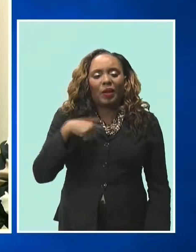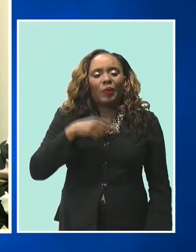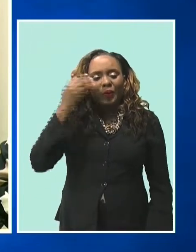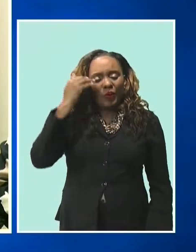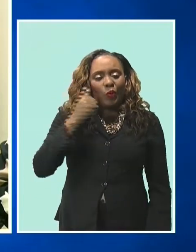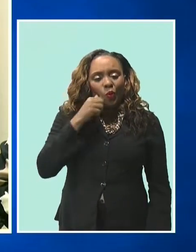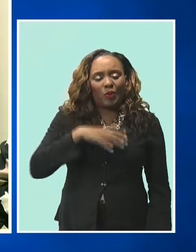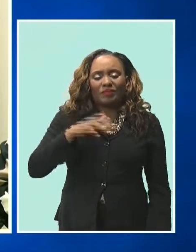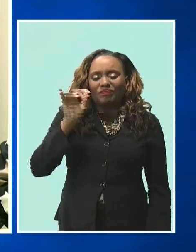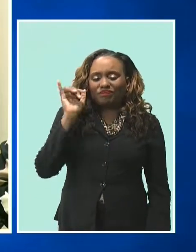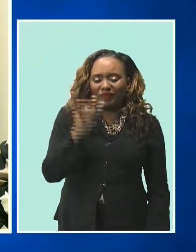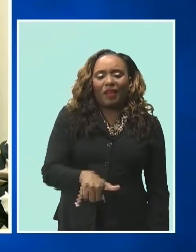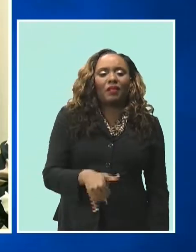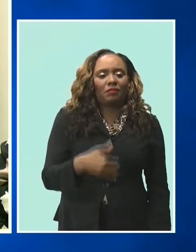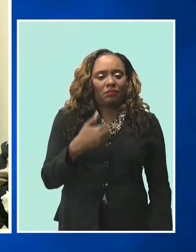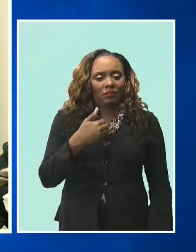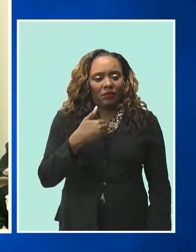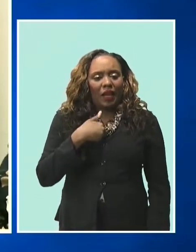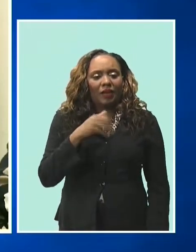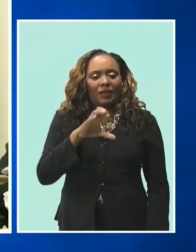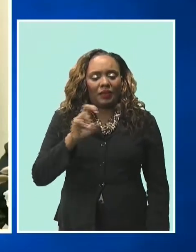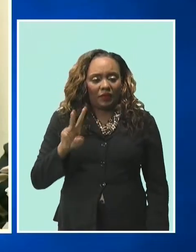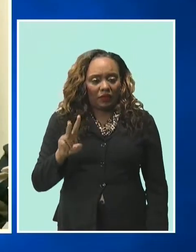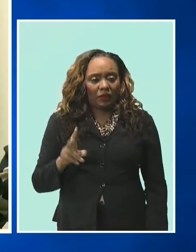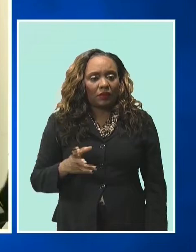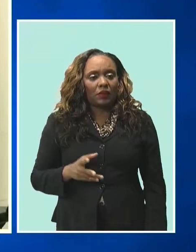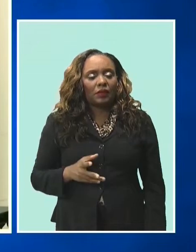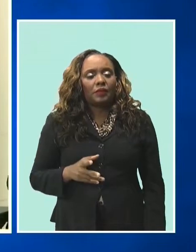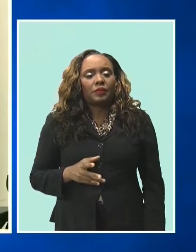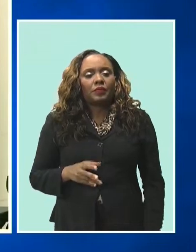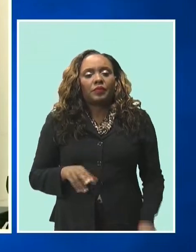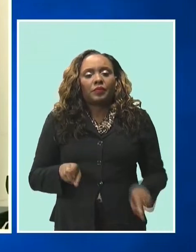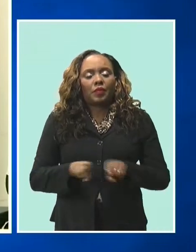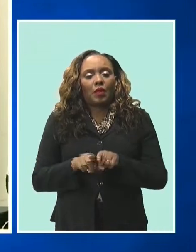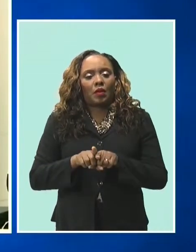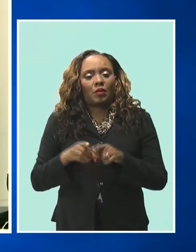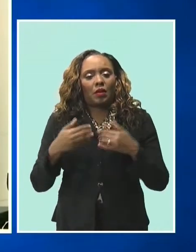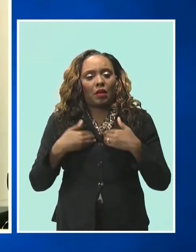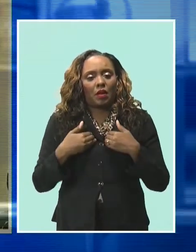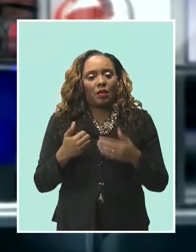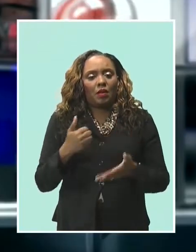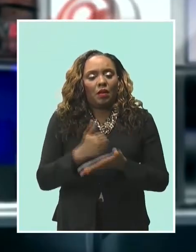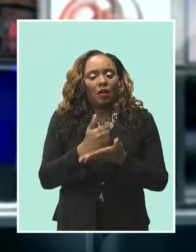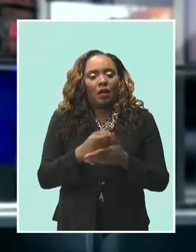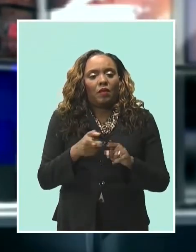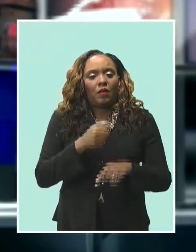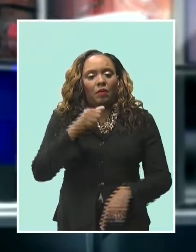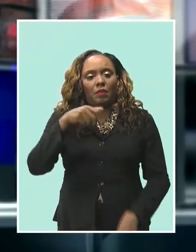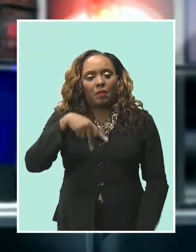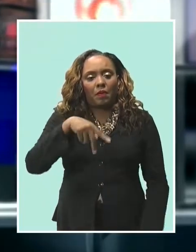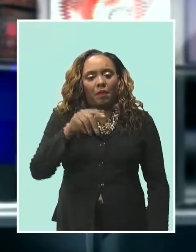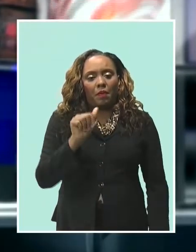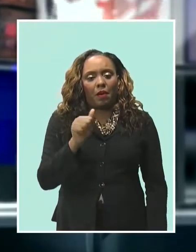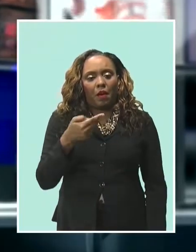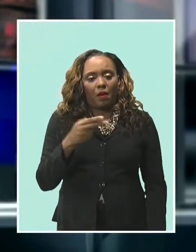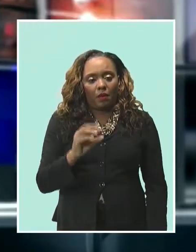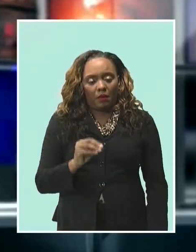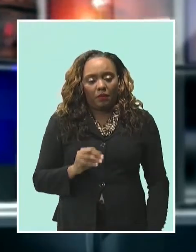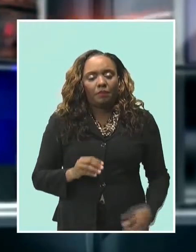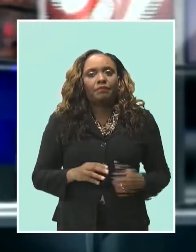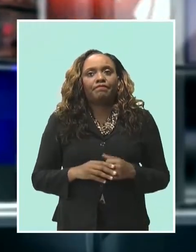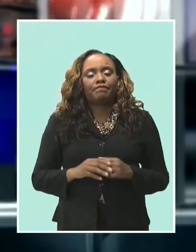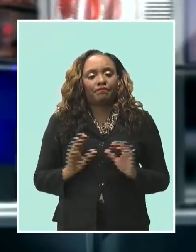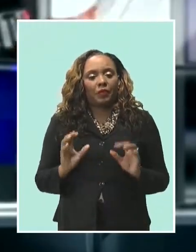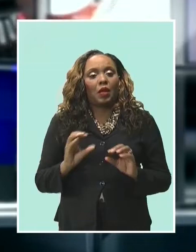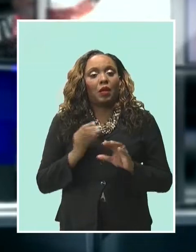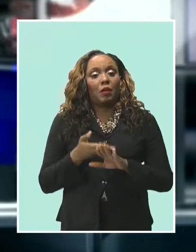case, thanks to training support and material support from the Pan American Health Organization. Now, Shane, just to tie it all back